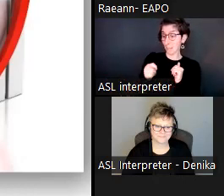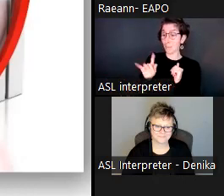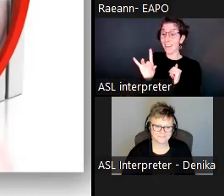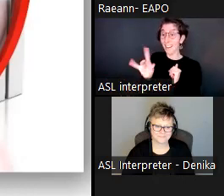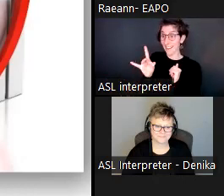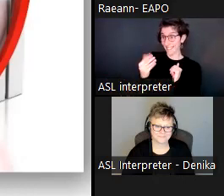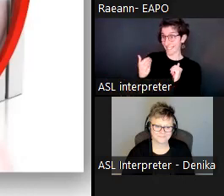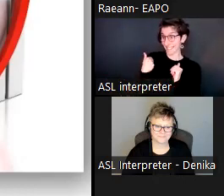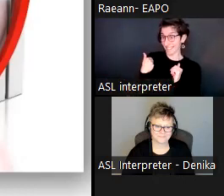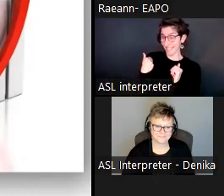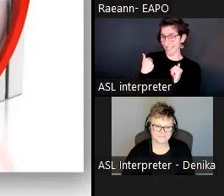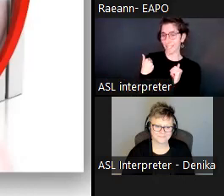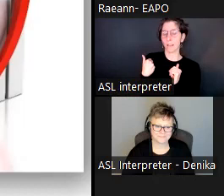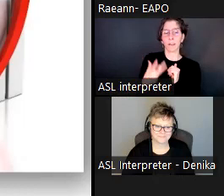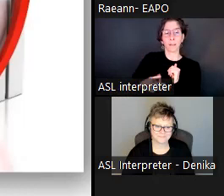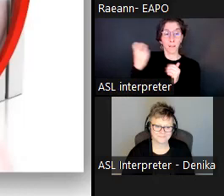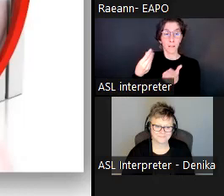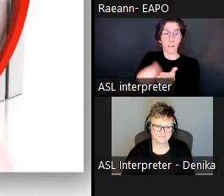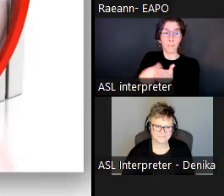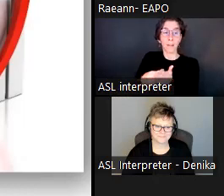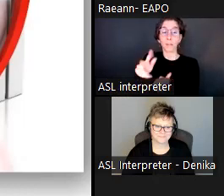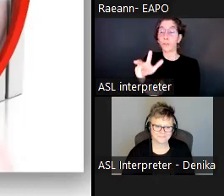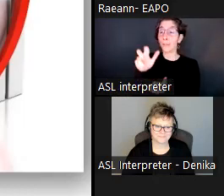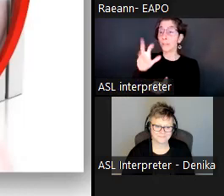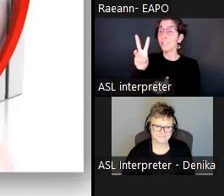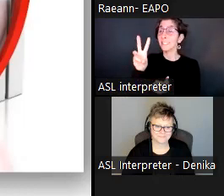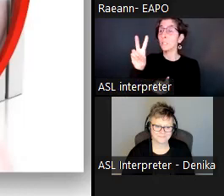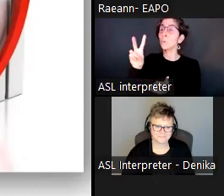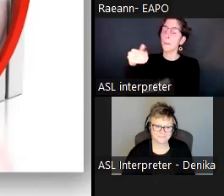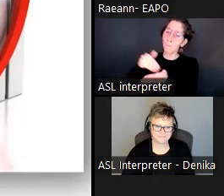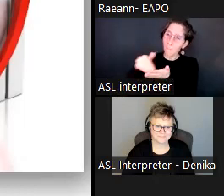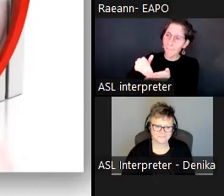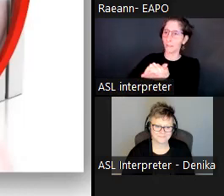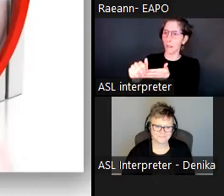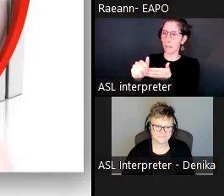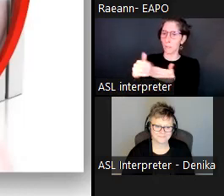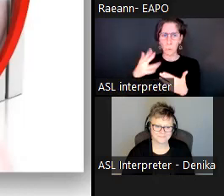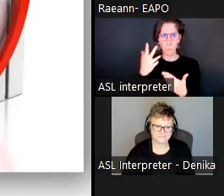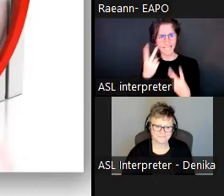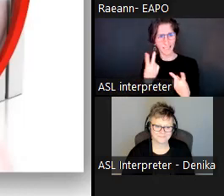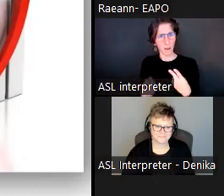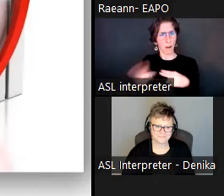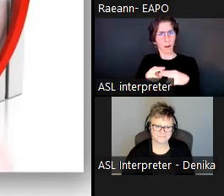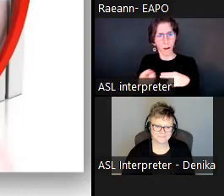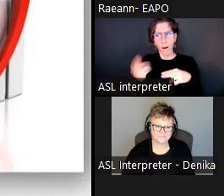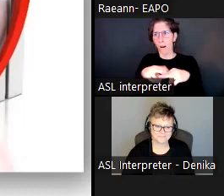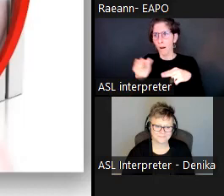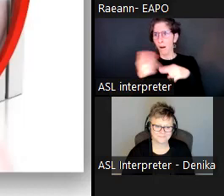loss of $362 million. So you can see how it's increasing every single